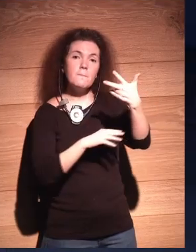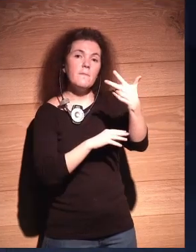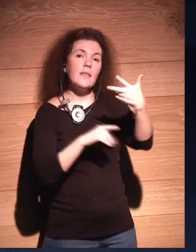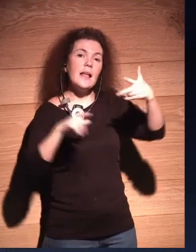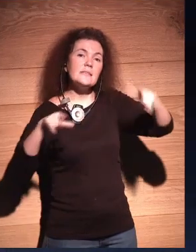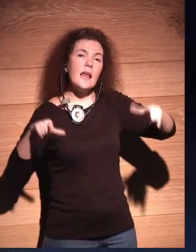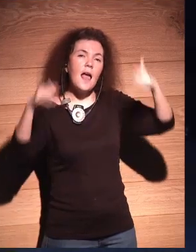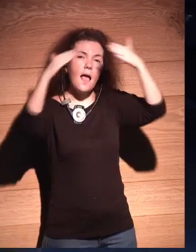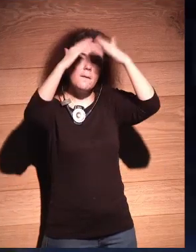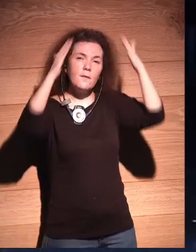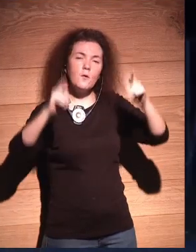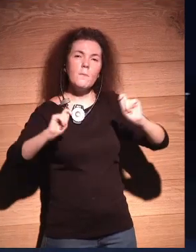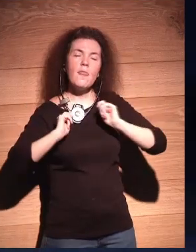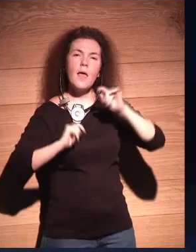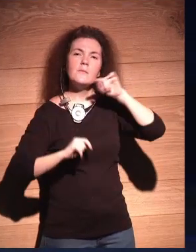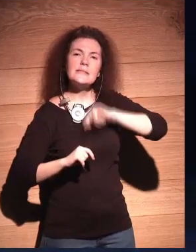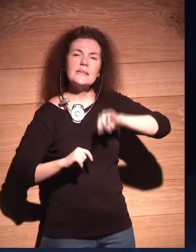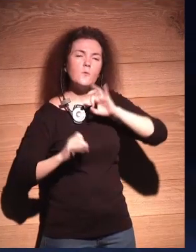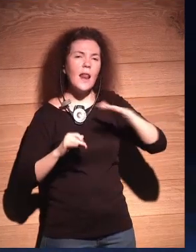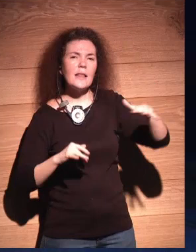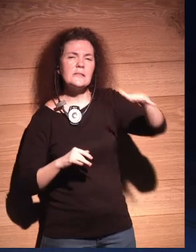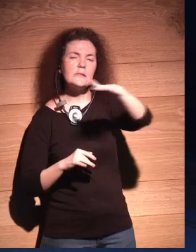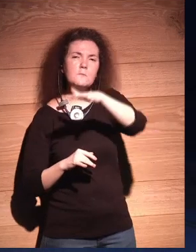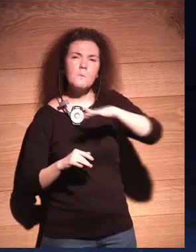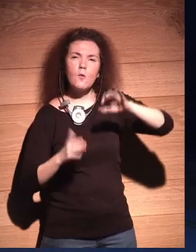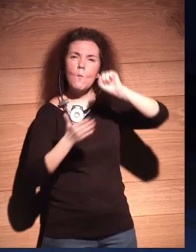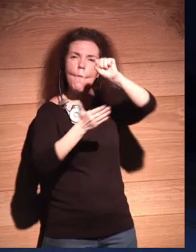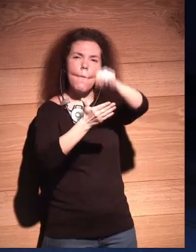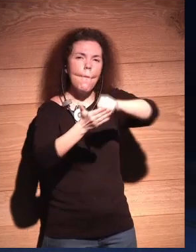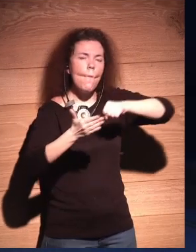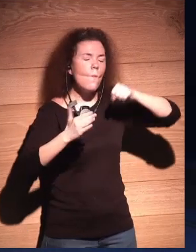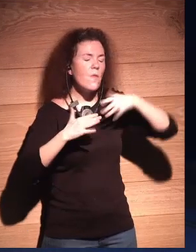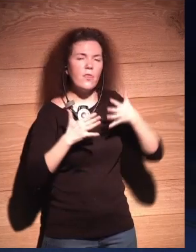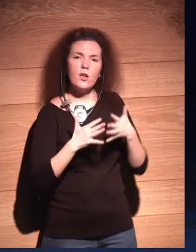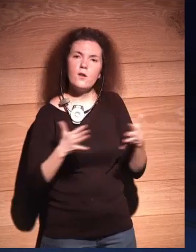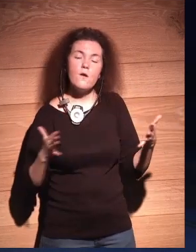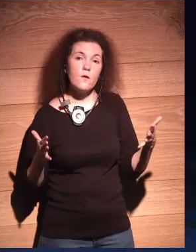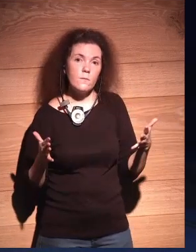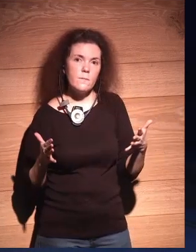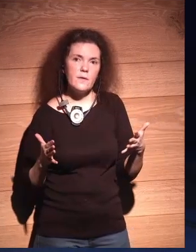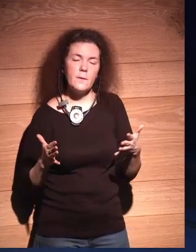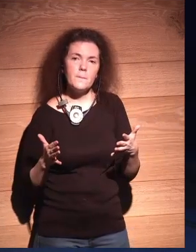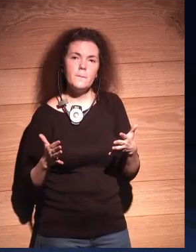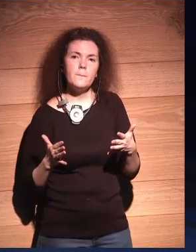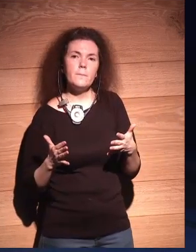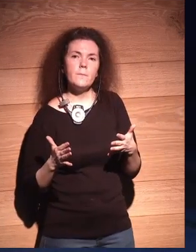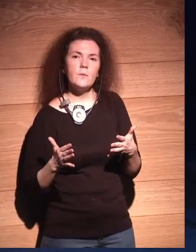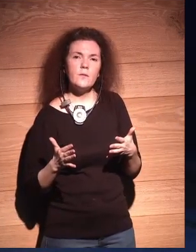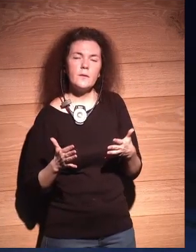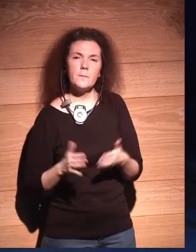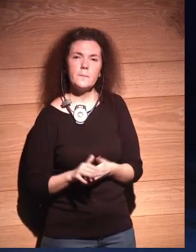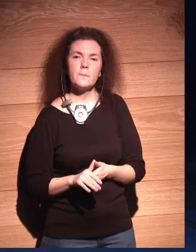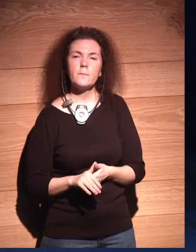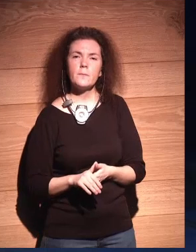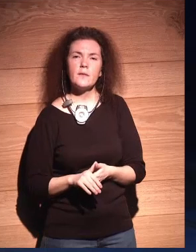that it's this big empty space, which you kind of, suspected that it might be all along, this big kind of